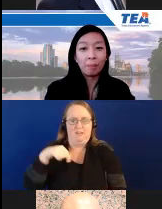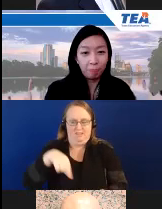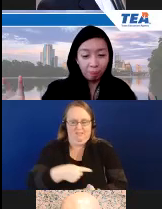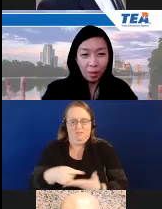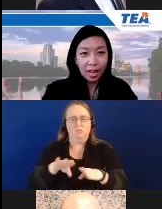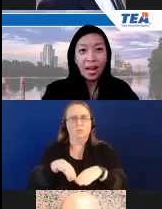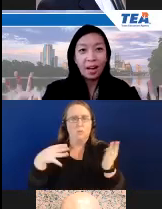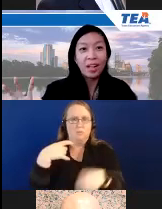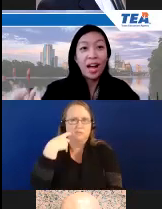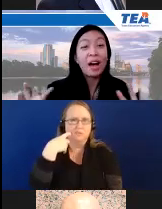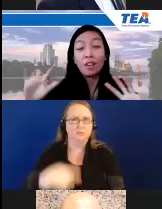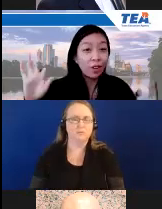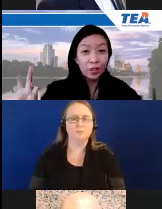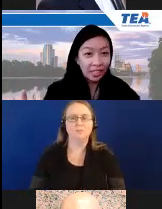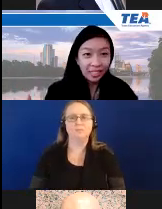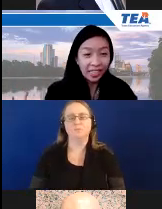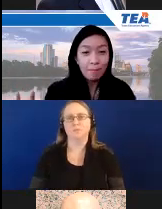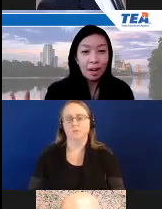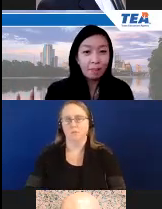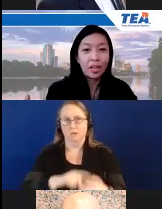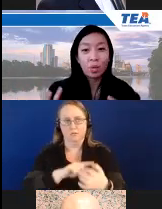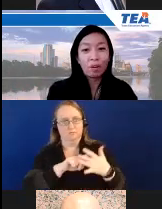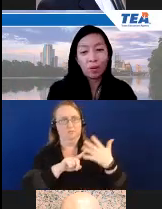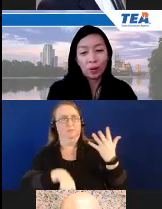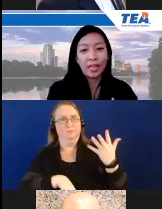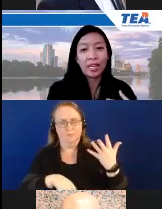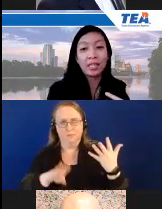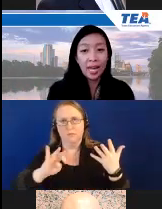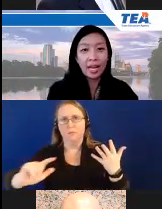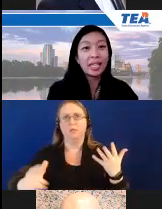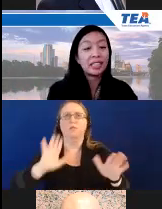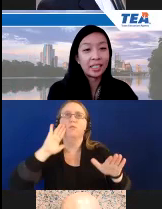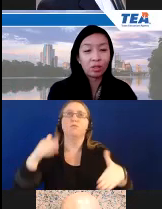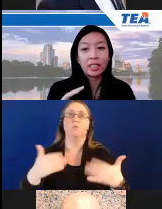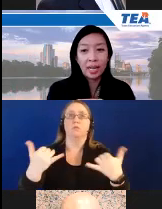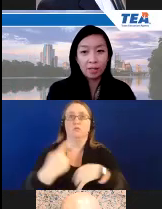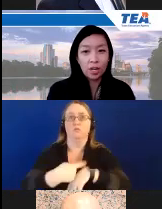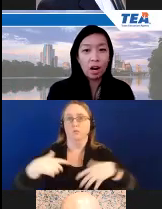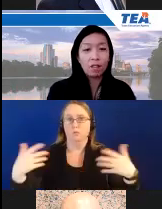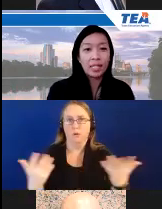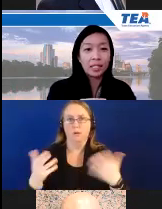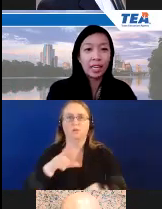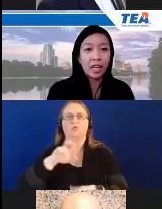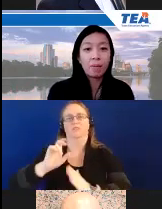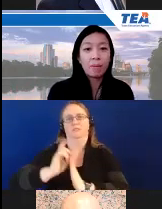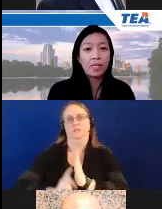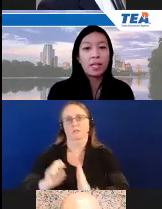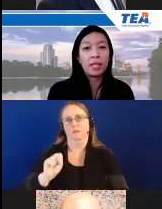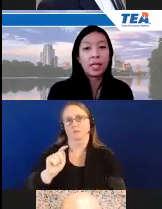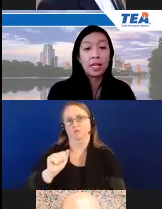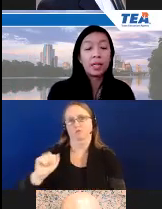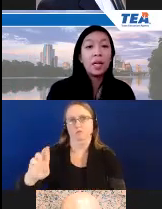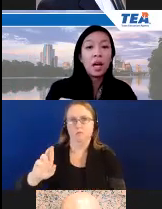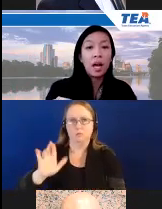But out of all those things that came out of the bill, the one we're focusing on today is this redesign of STAAR that is getting